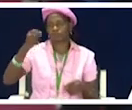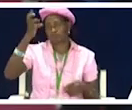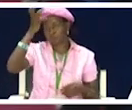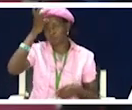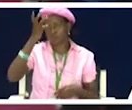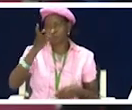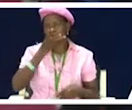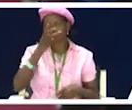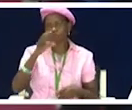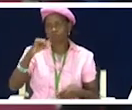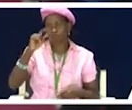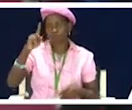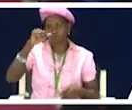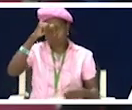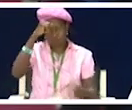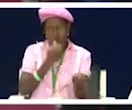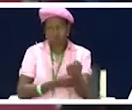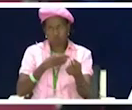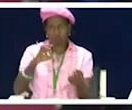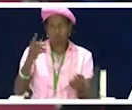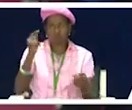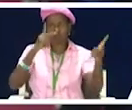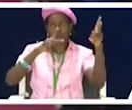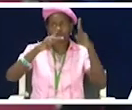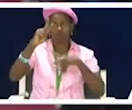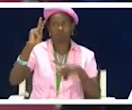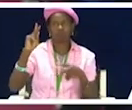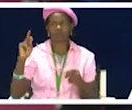of one of the sons of the prophets.